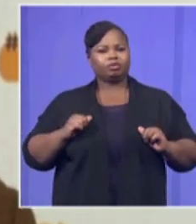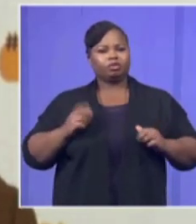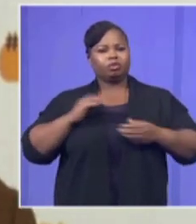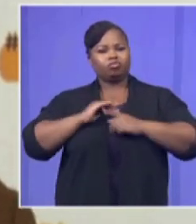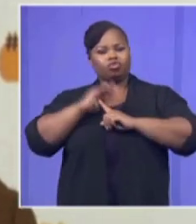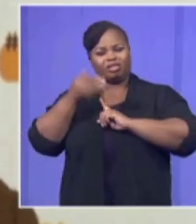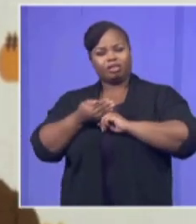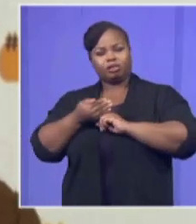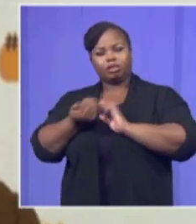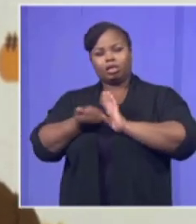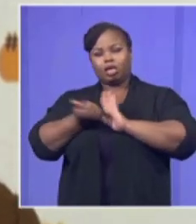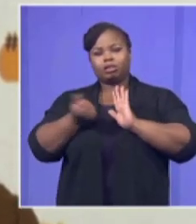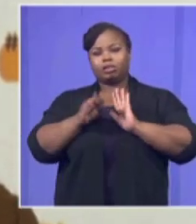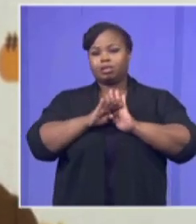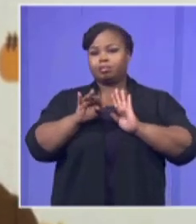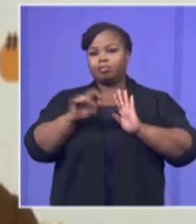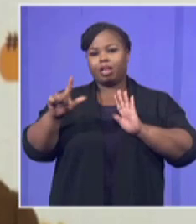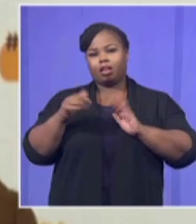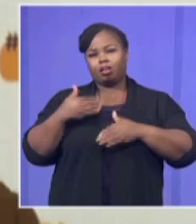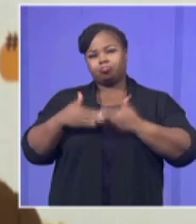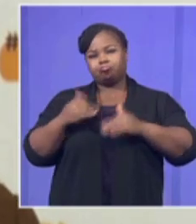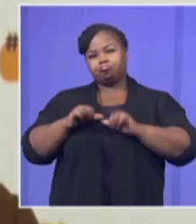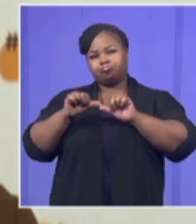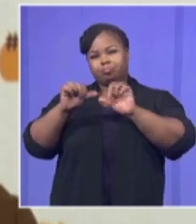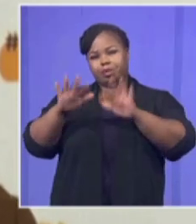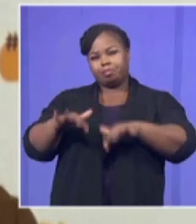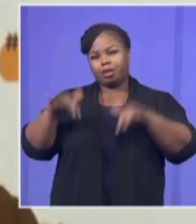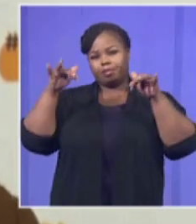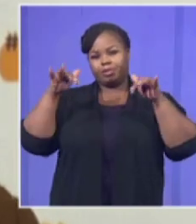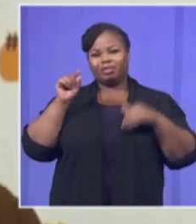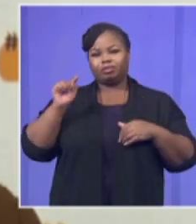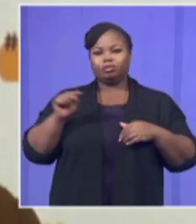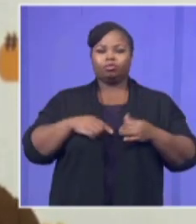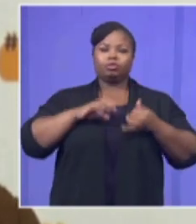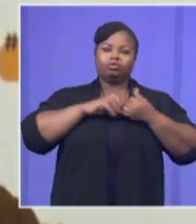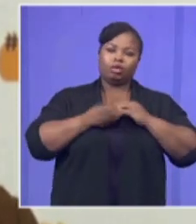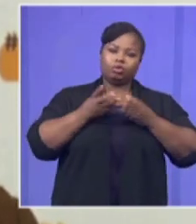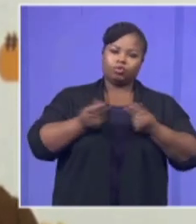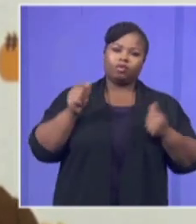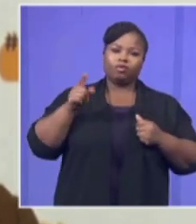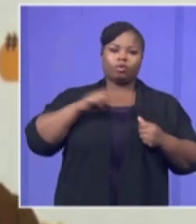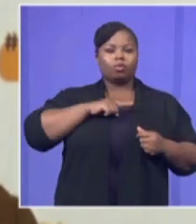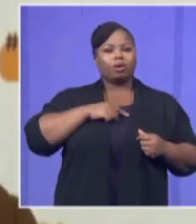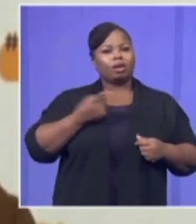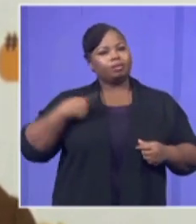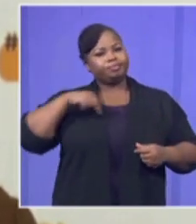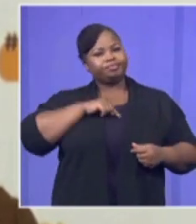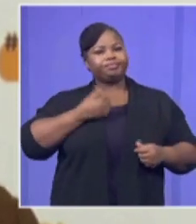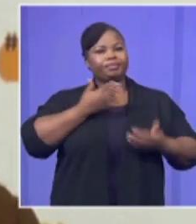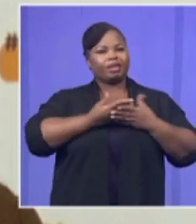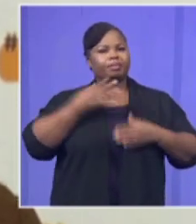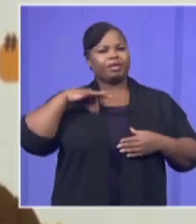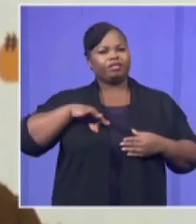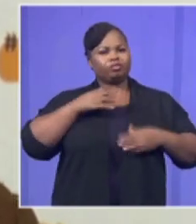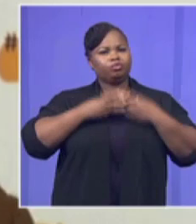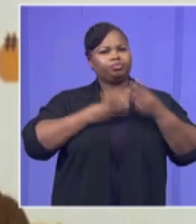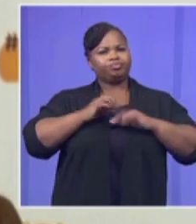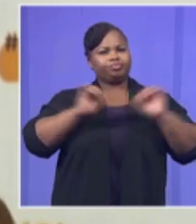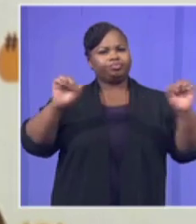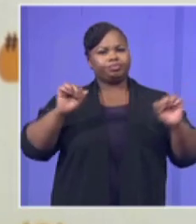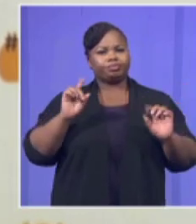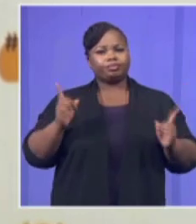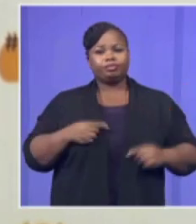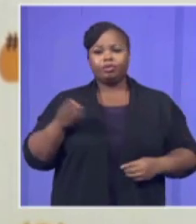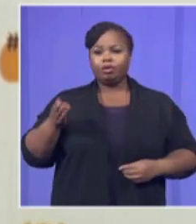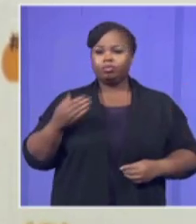Protection Act bill is underway in Parliament to try and be sorted out so that artists can benefit from their works. But I do have